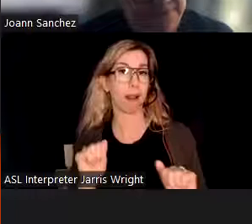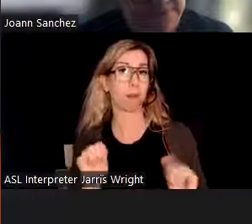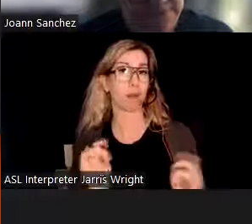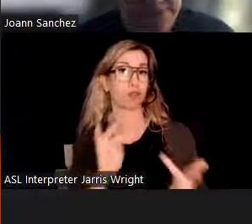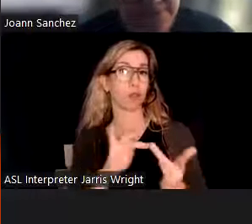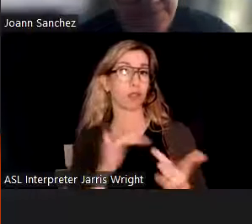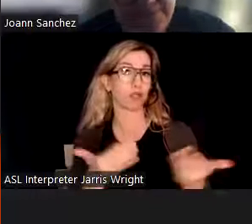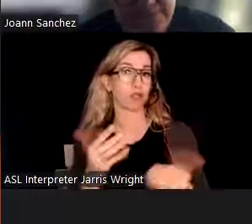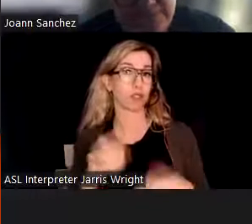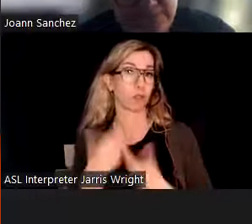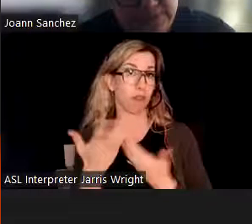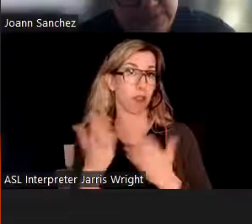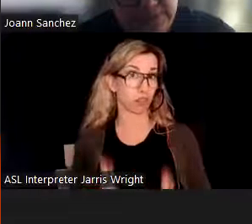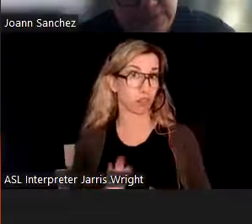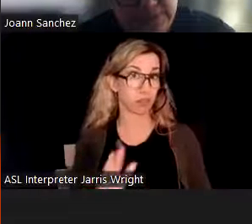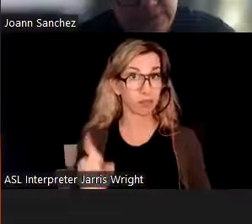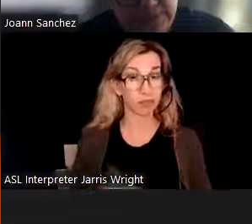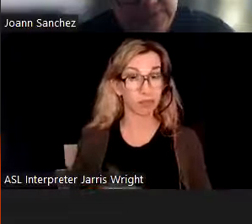providers?